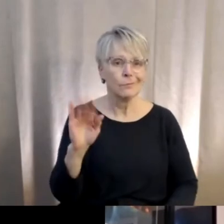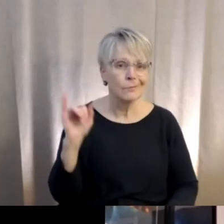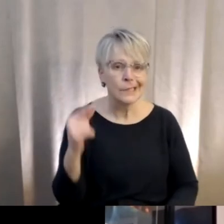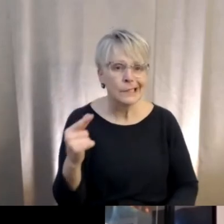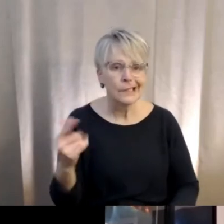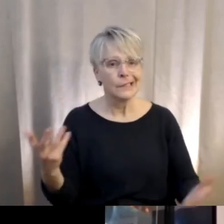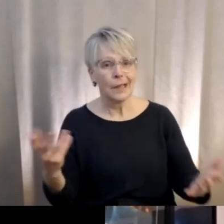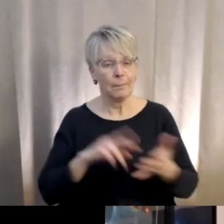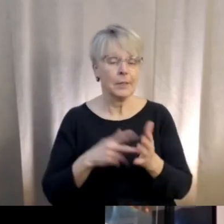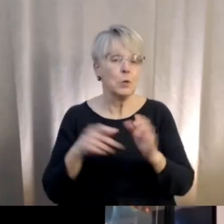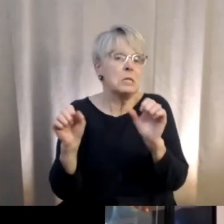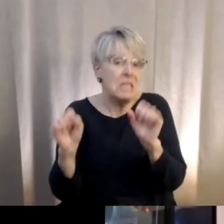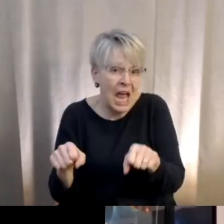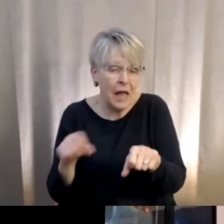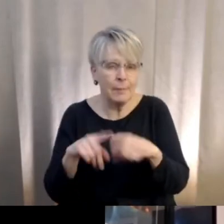and take.